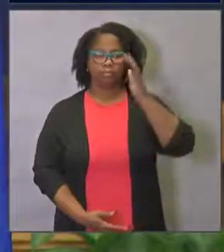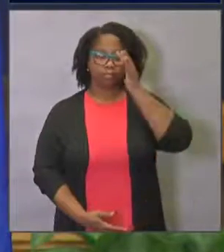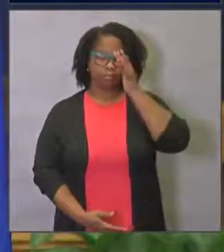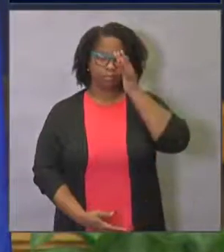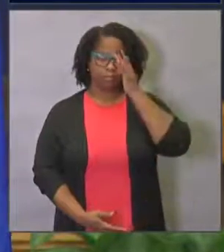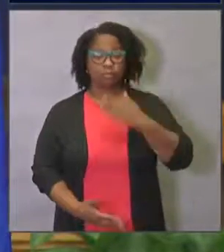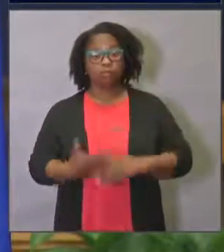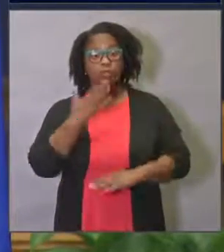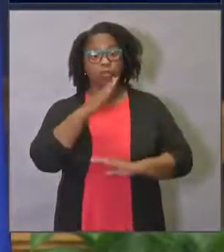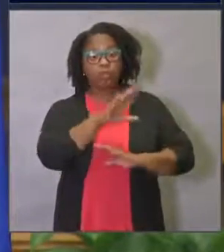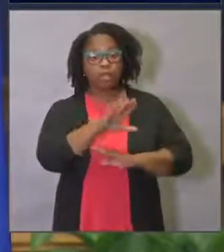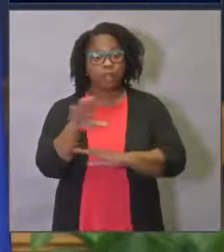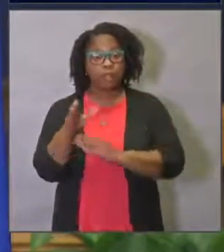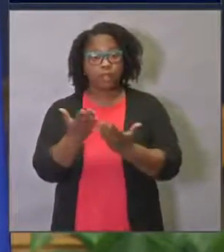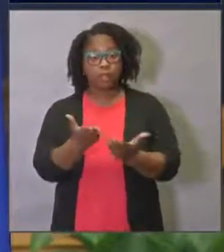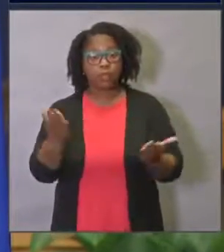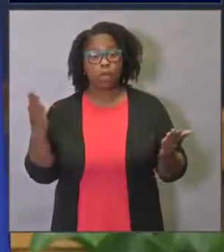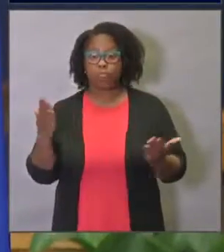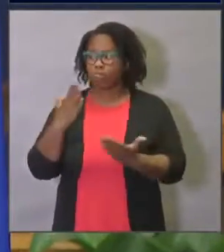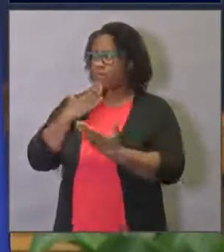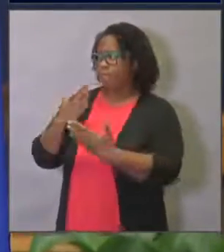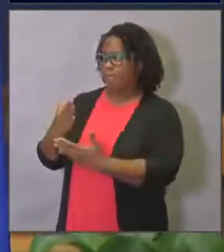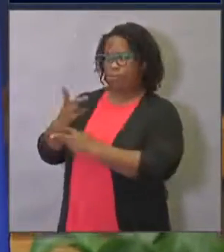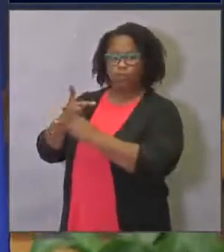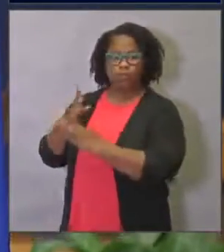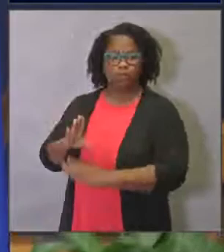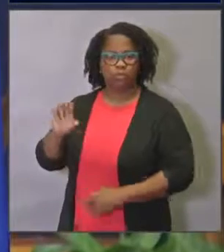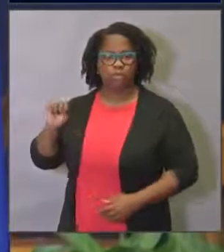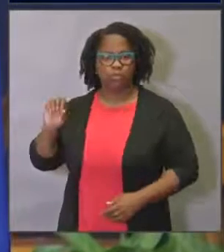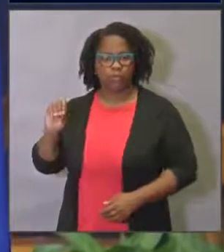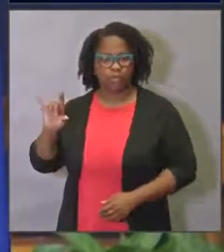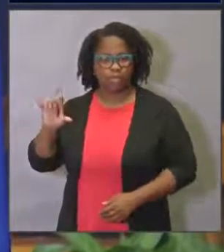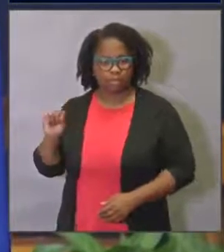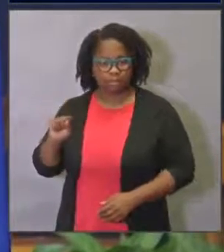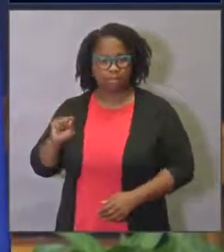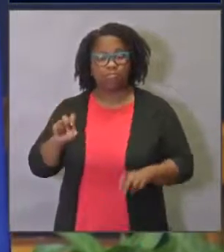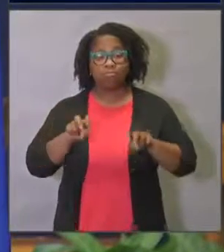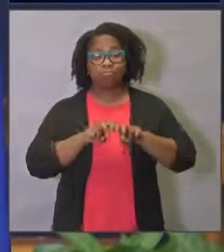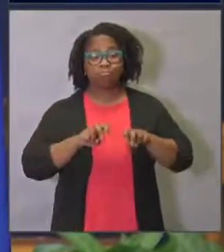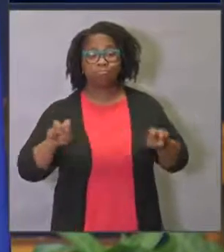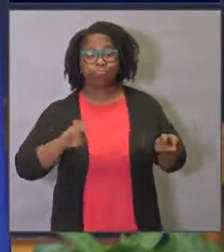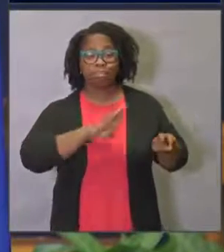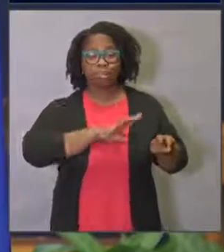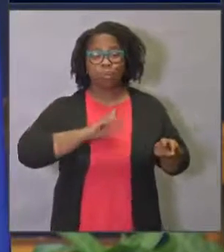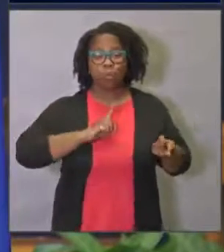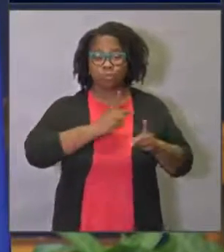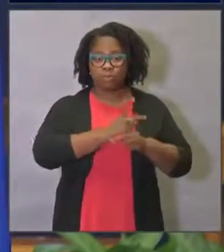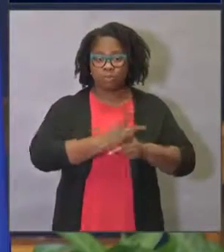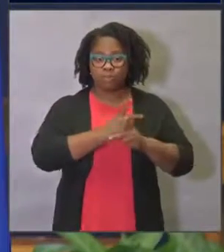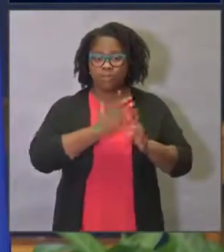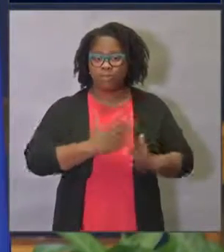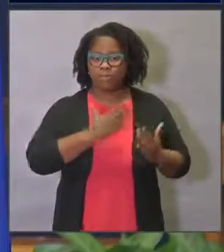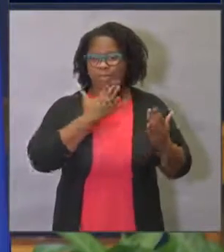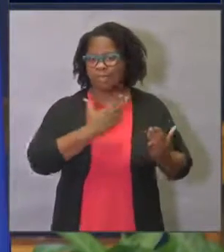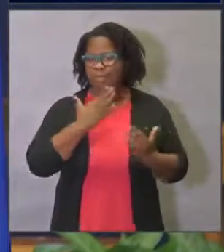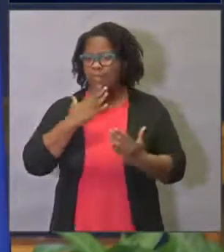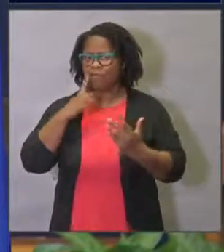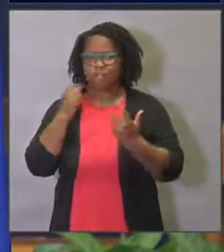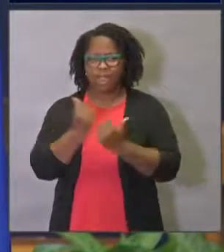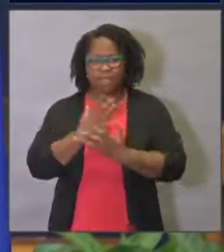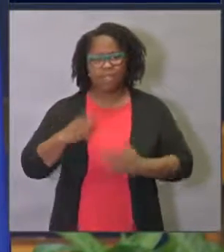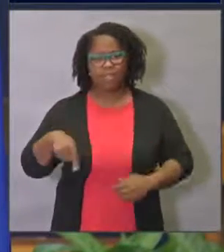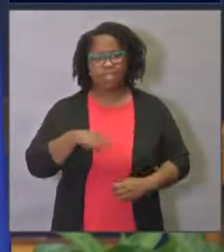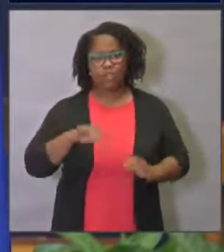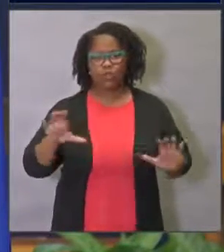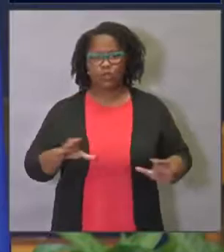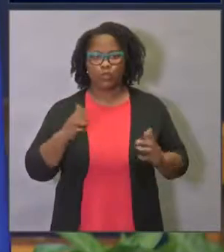Good afternoon, everyone, and thank you so much, Supervisor Solis, and to the entire Board of Supervisors for all you're doing to protect the